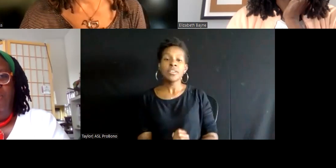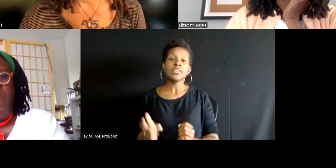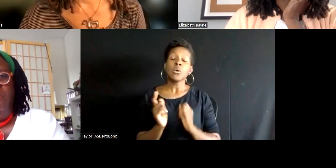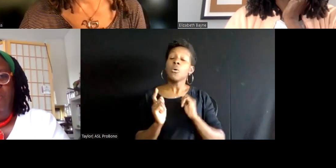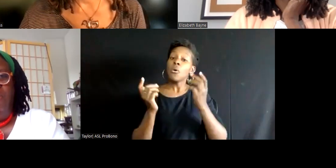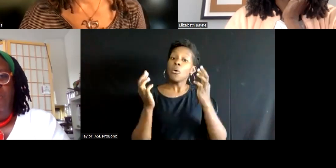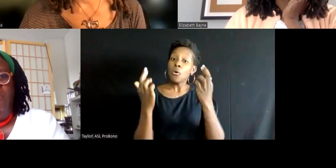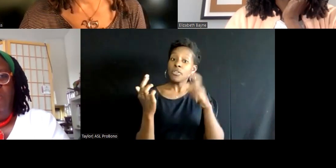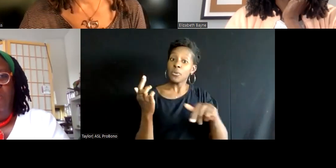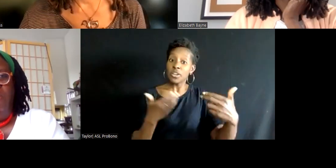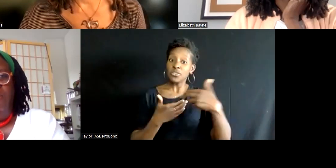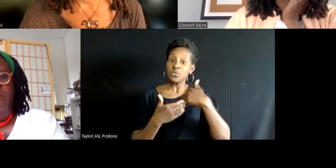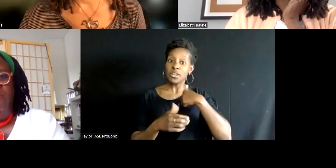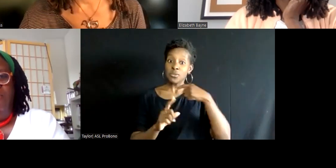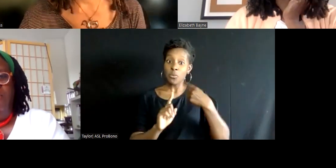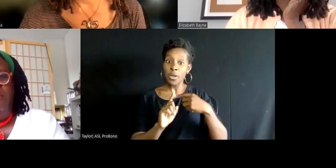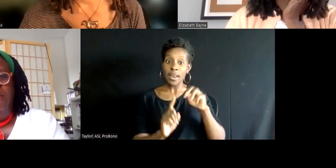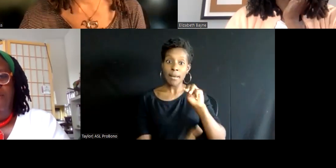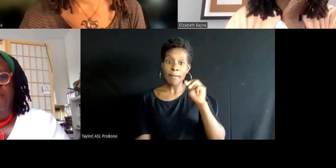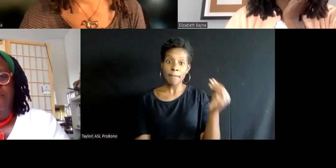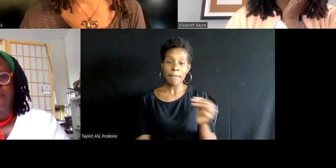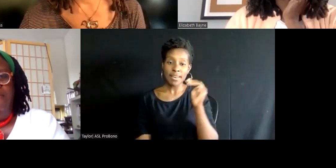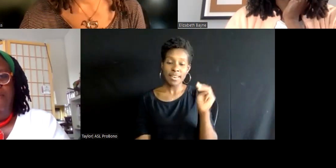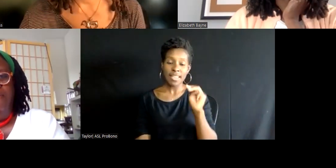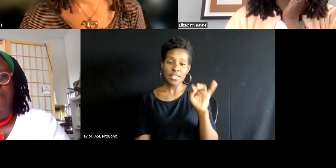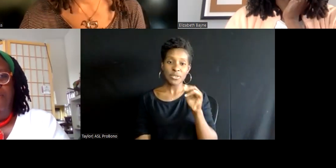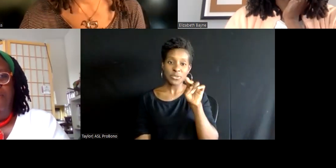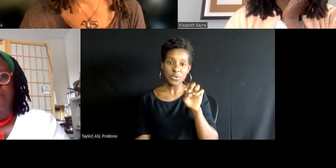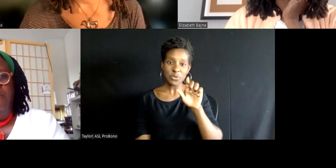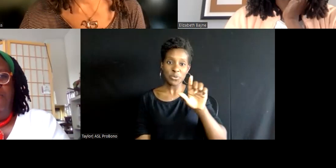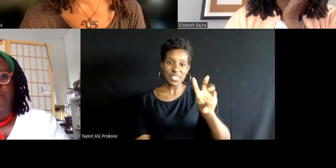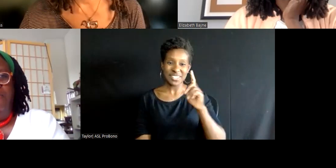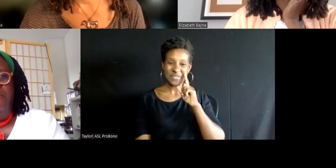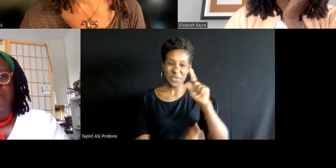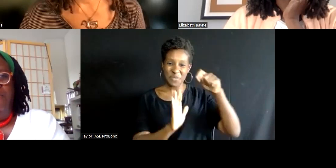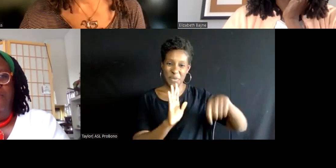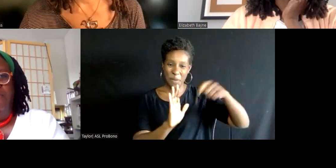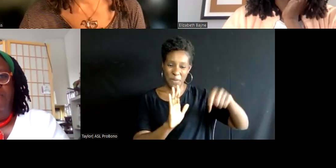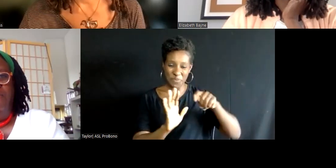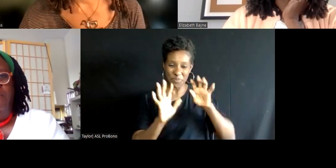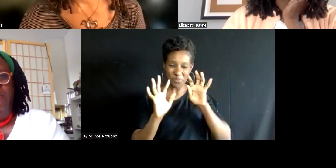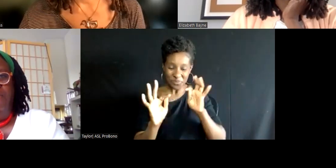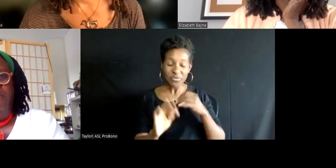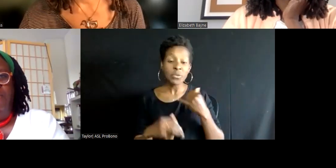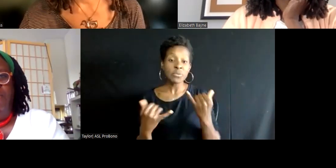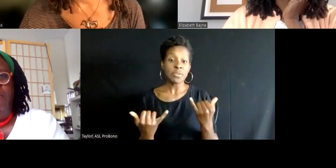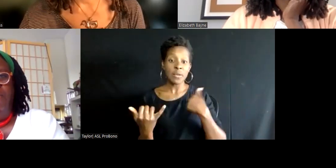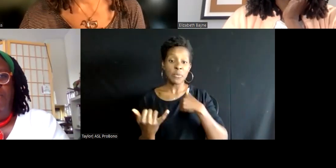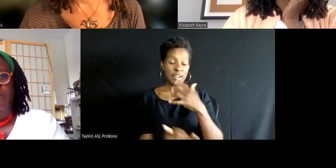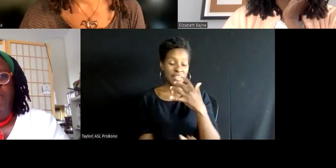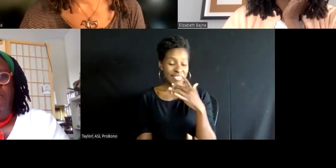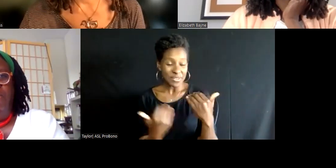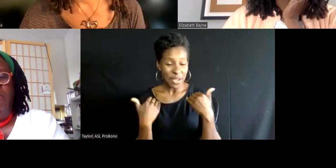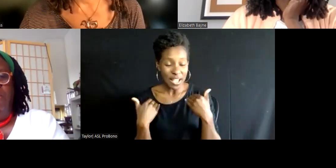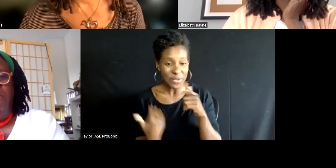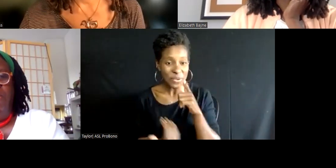us Monday, June 26th for that film. But today we are lucky to have our filmmakers